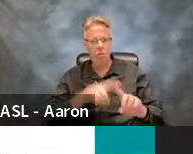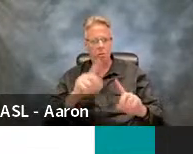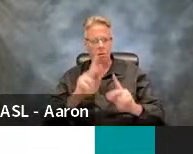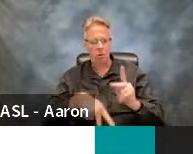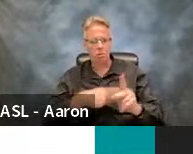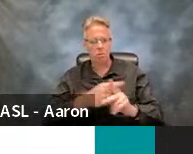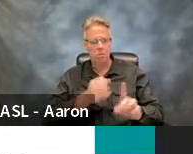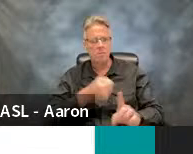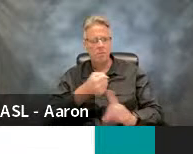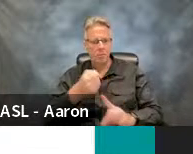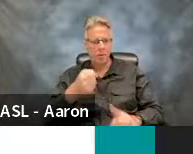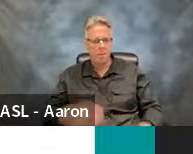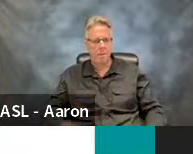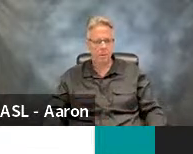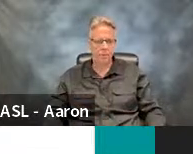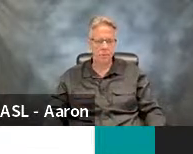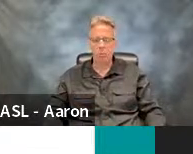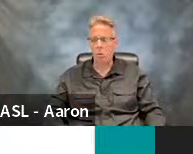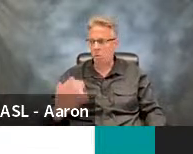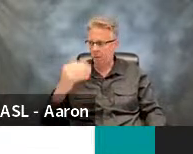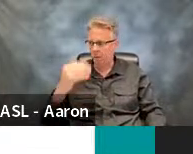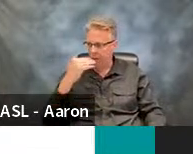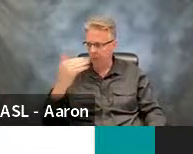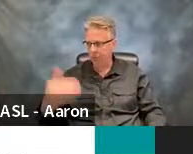impacts. Okay. Thank you.